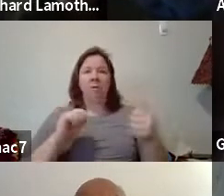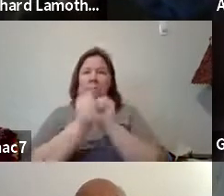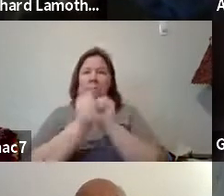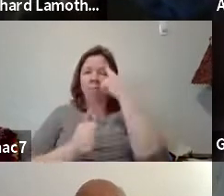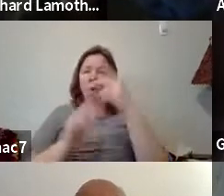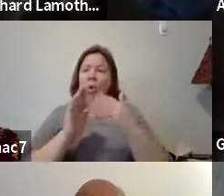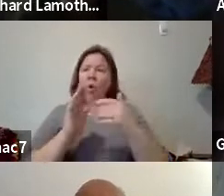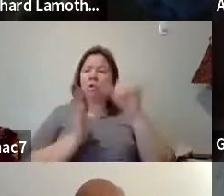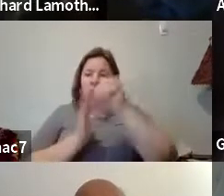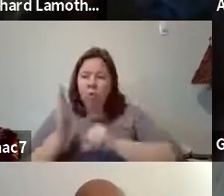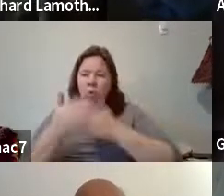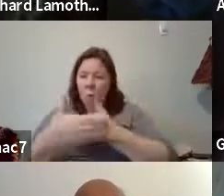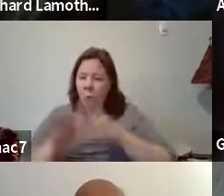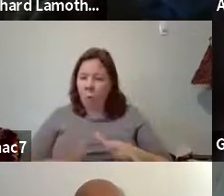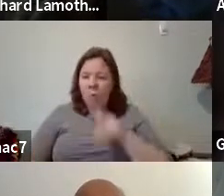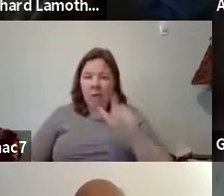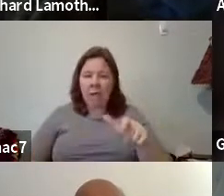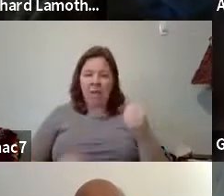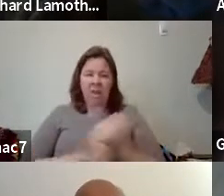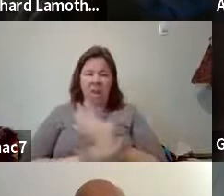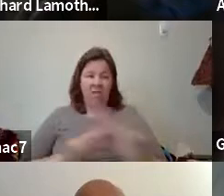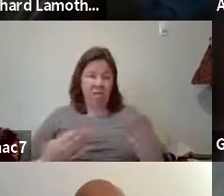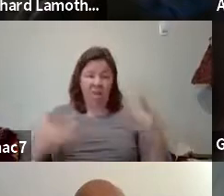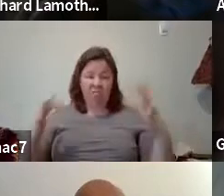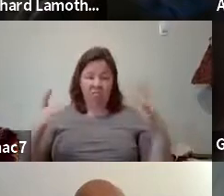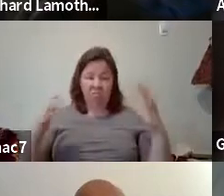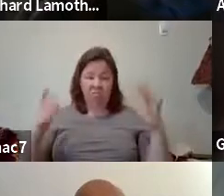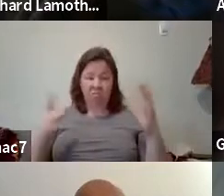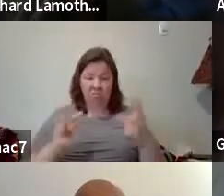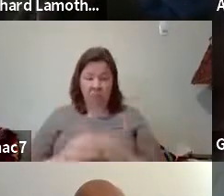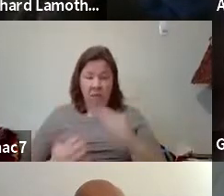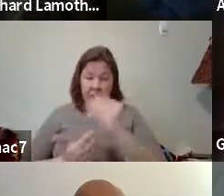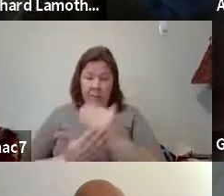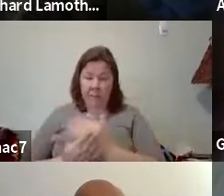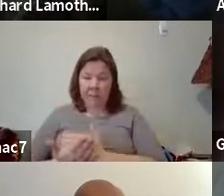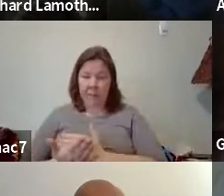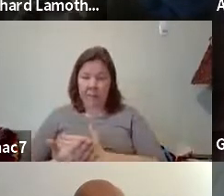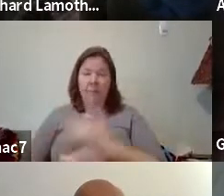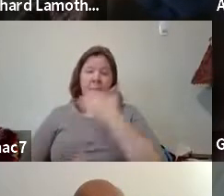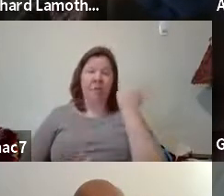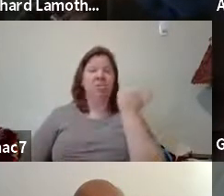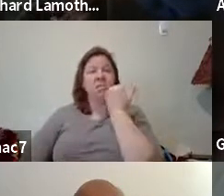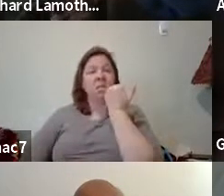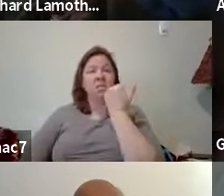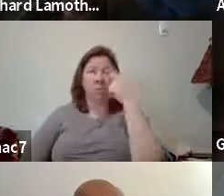so everything was kind of boiling down to, it looked like it'd be better to be a dentist.